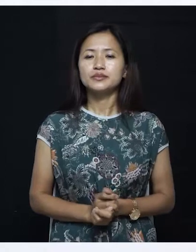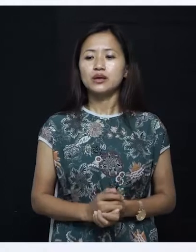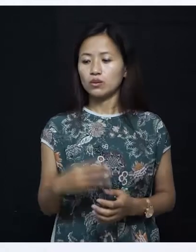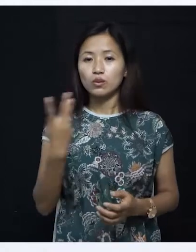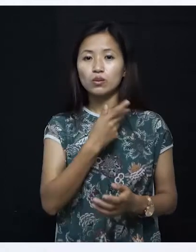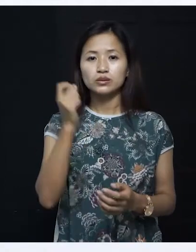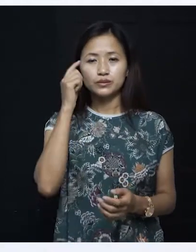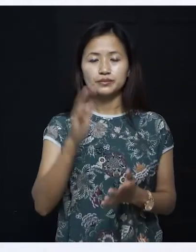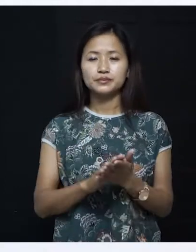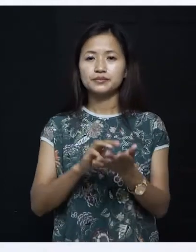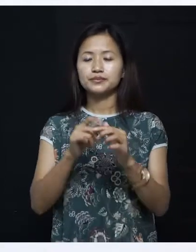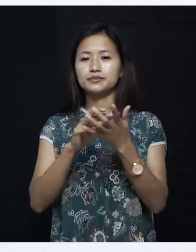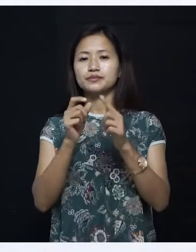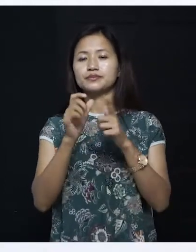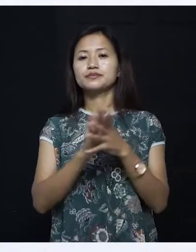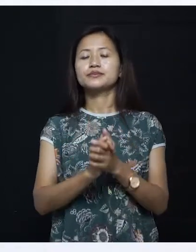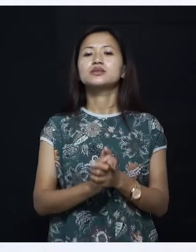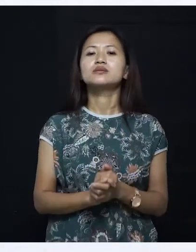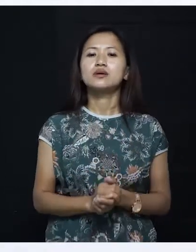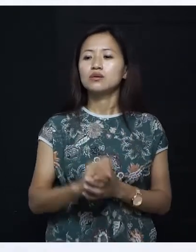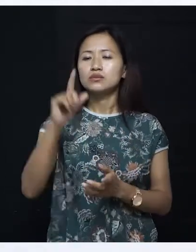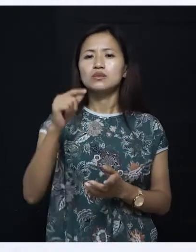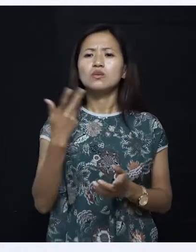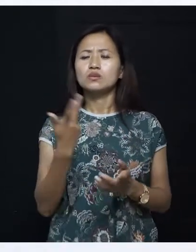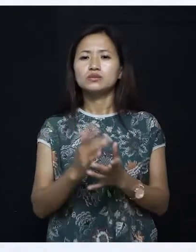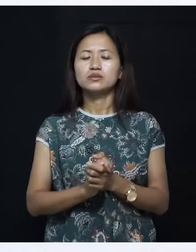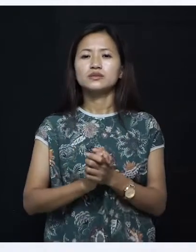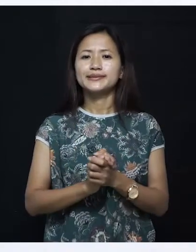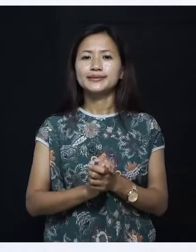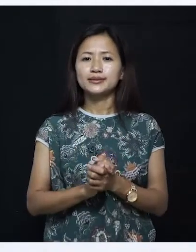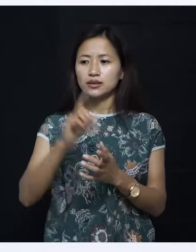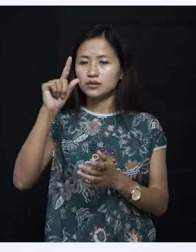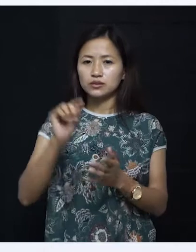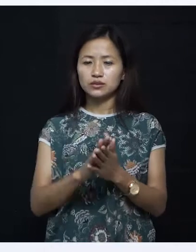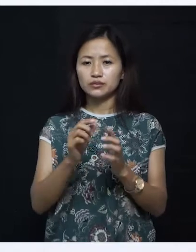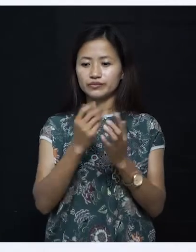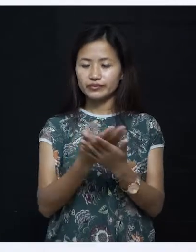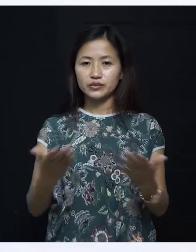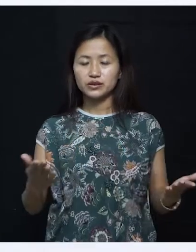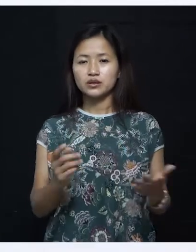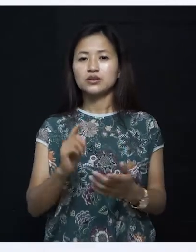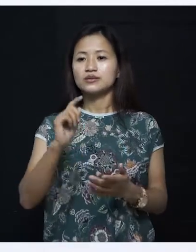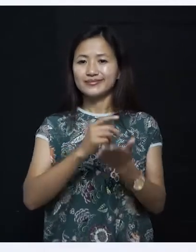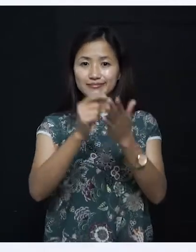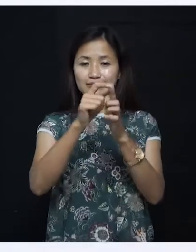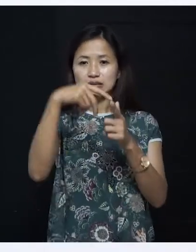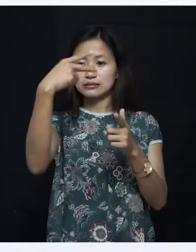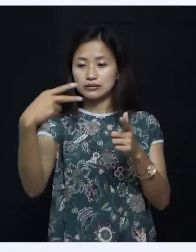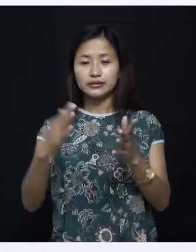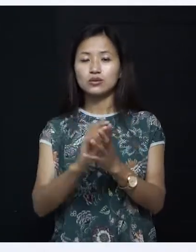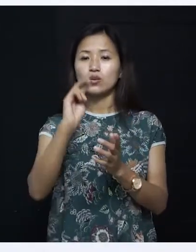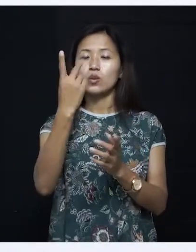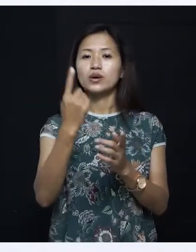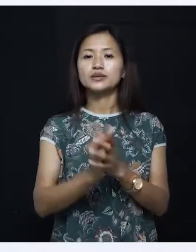we meant, okay? Now here what they do is, products are designed in one country, produced